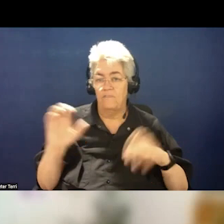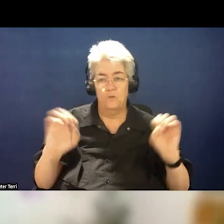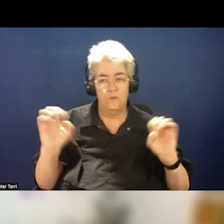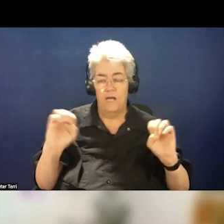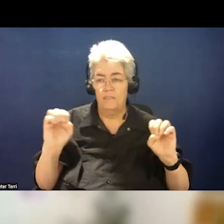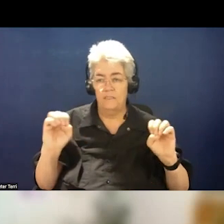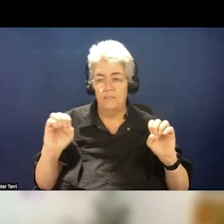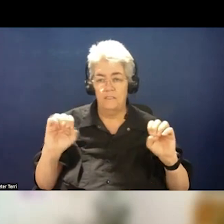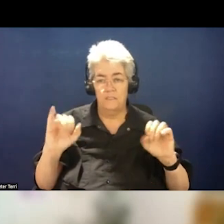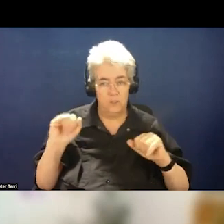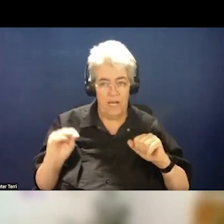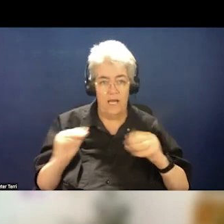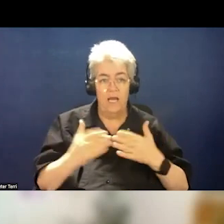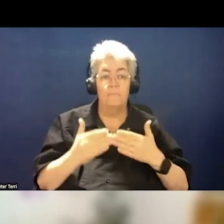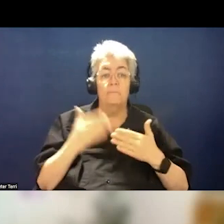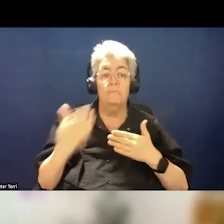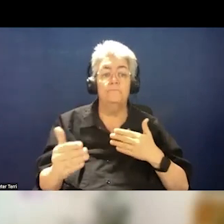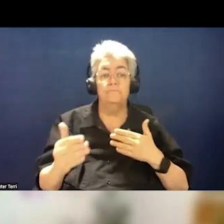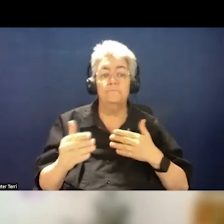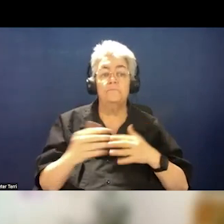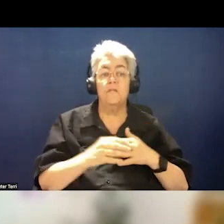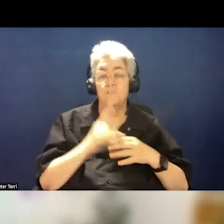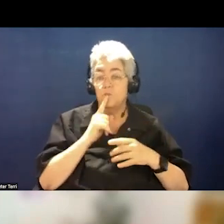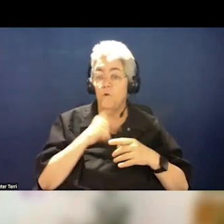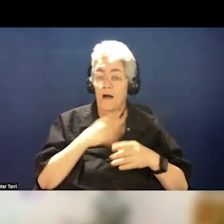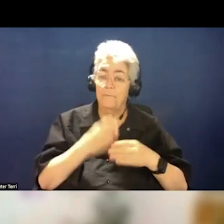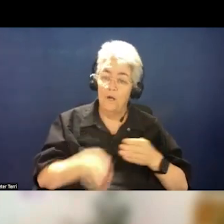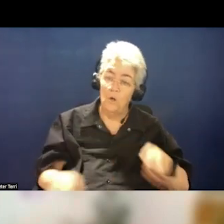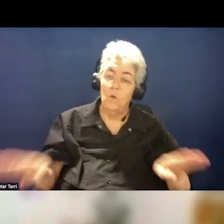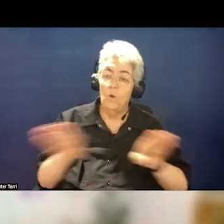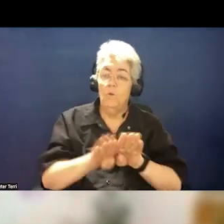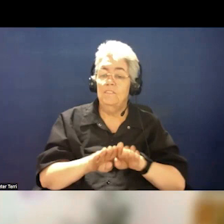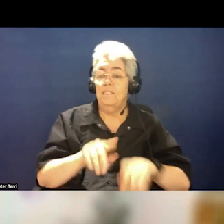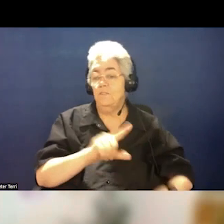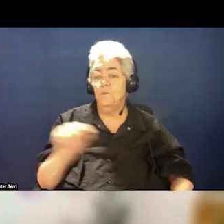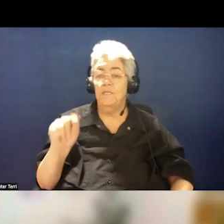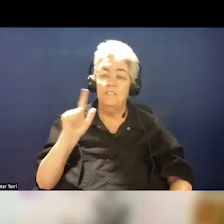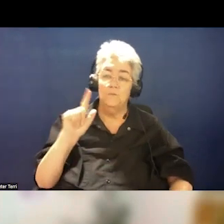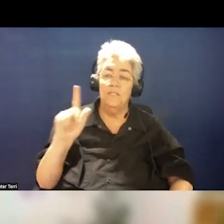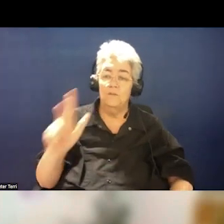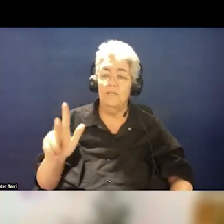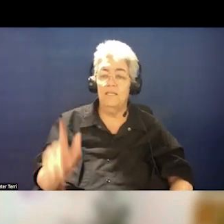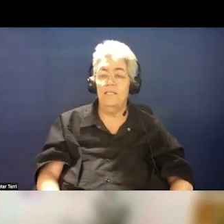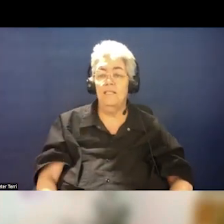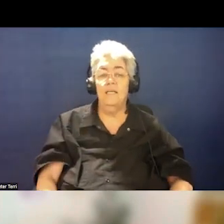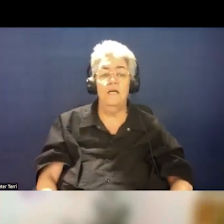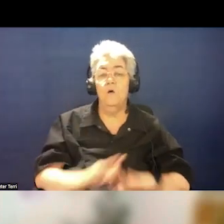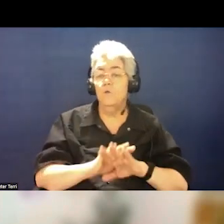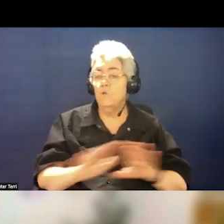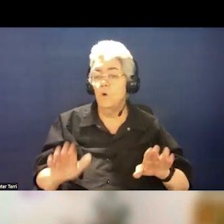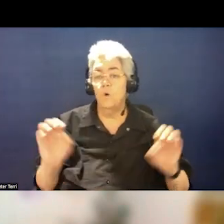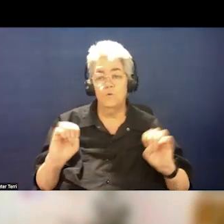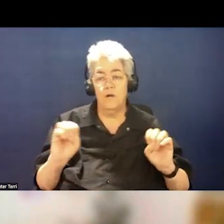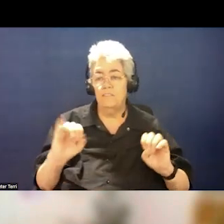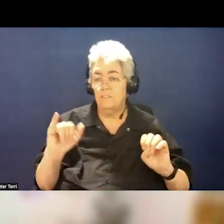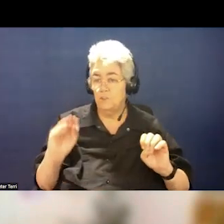I have the pleasure of closing out 2023 with you today. We will not have a crisis jam for the next